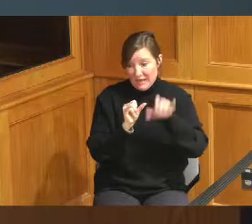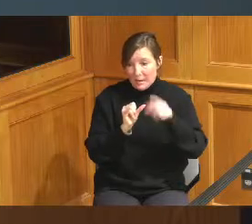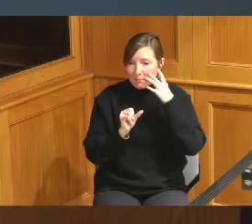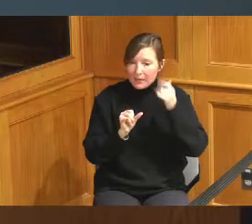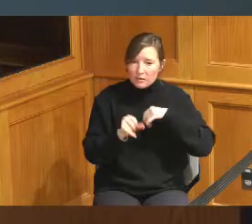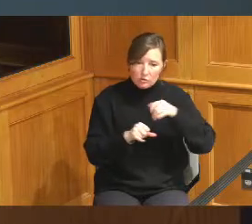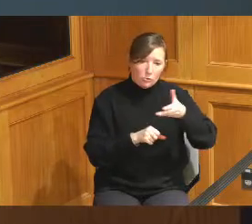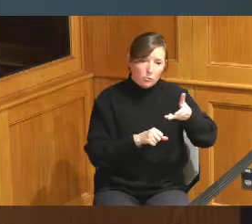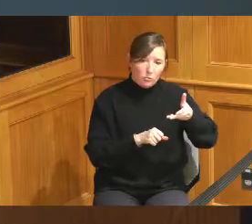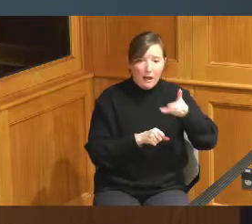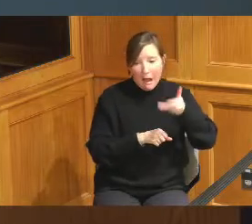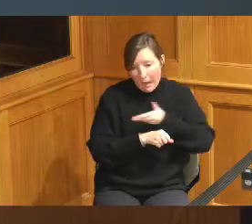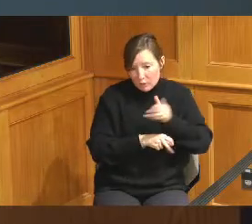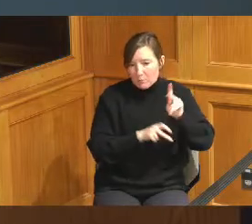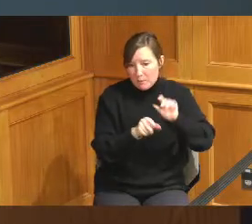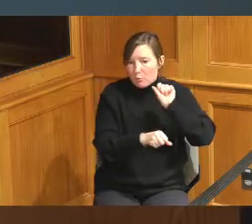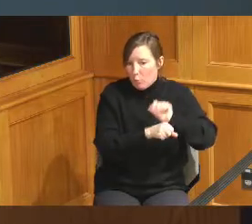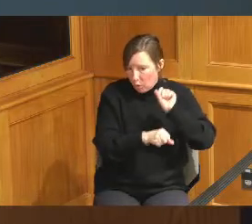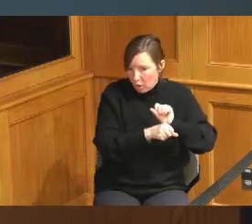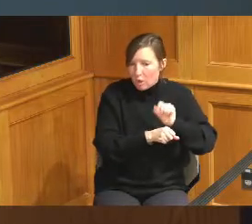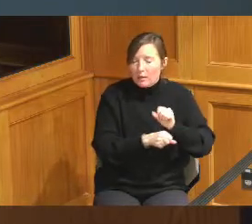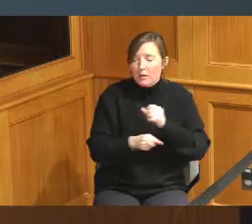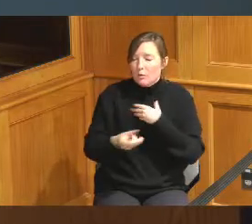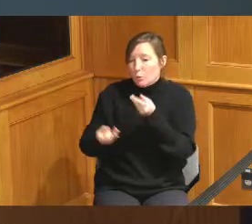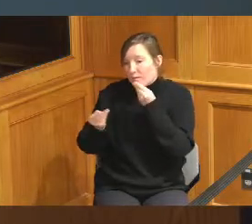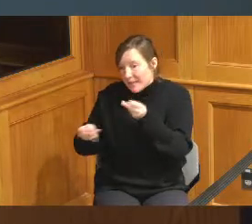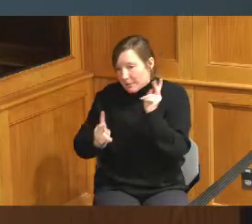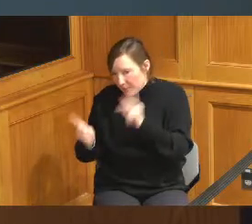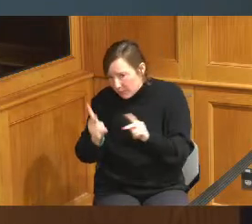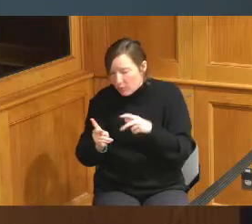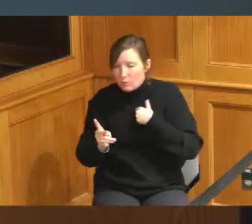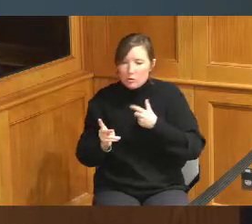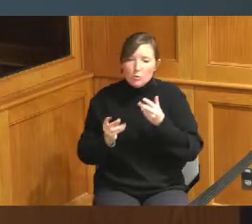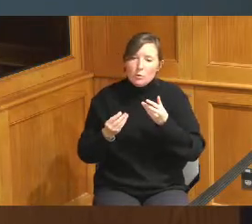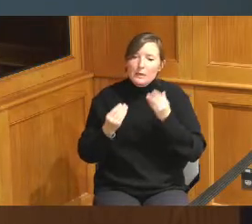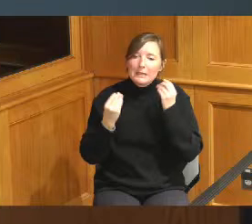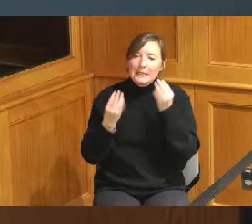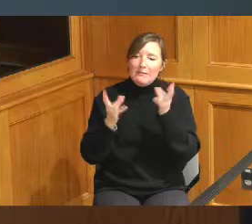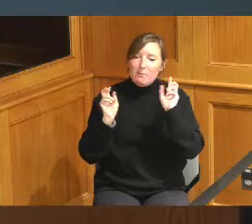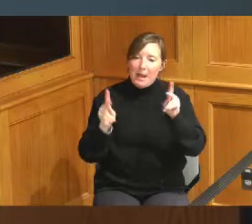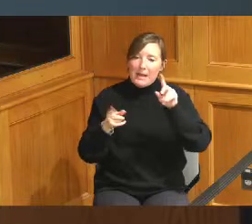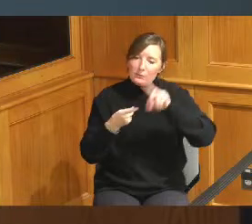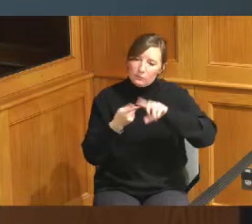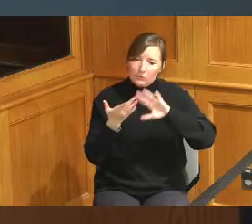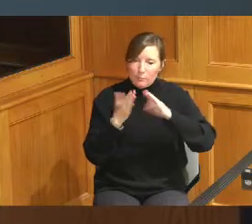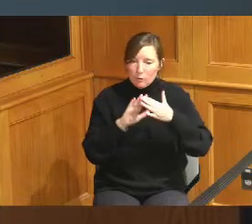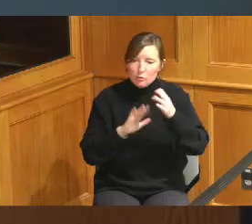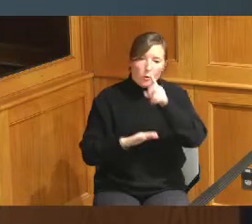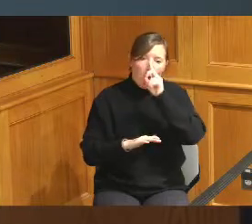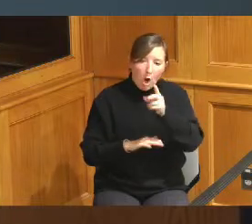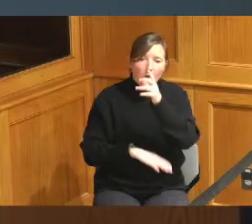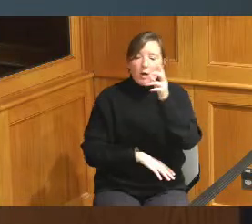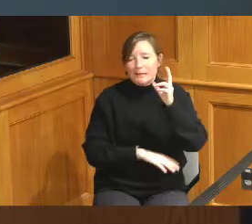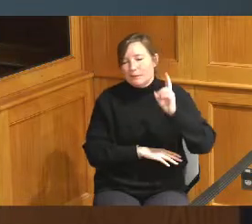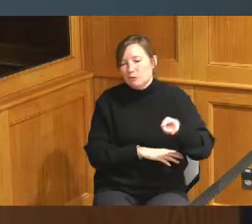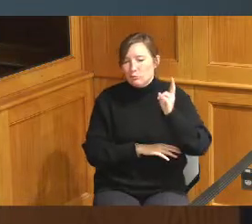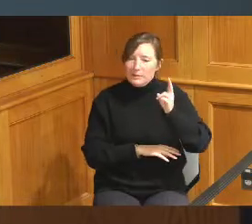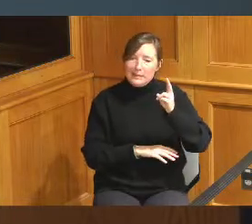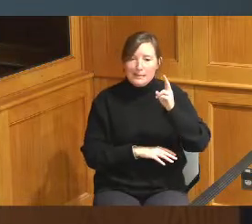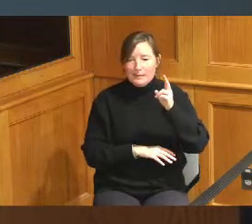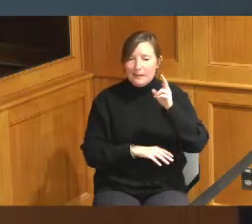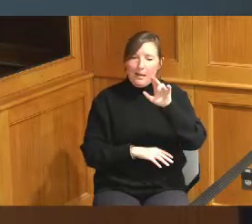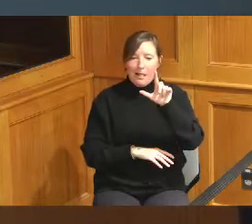people, you've fed people, you've given back to the community, and you are a historical landmark for the West End. So we're